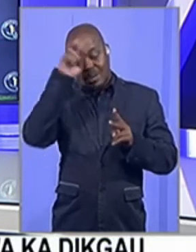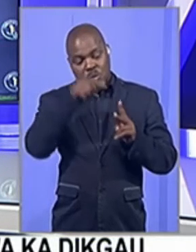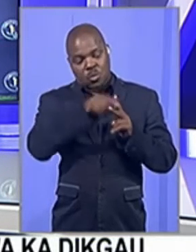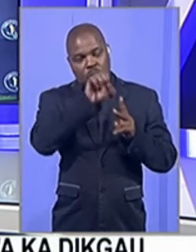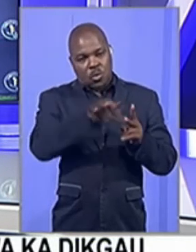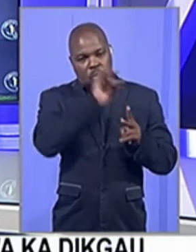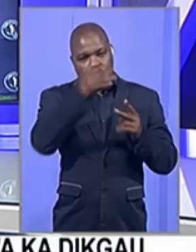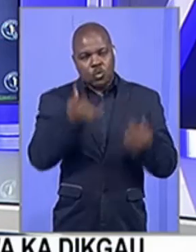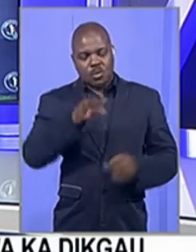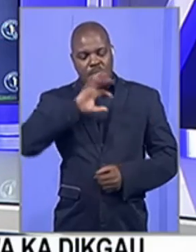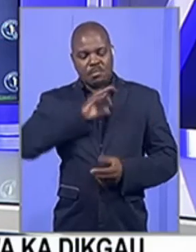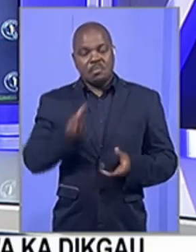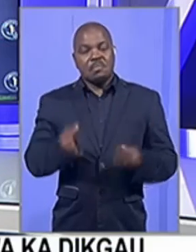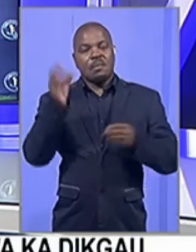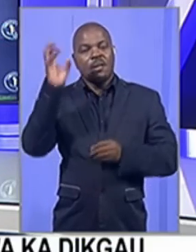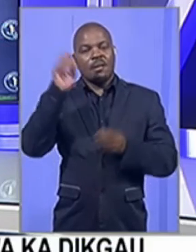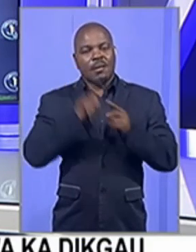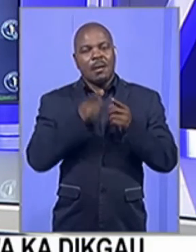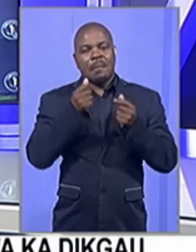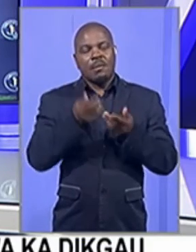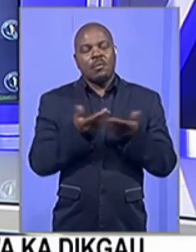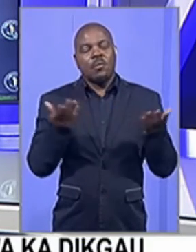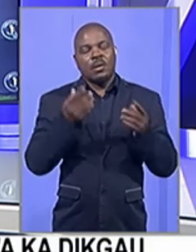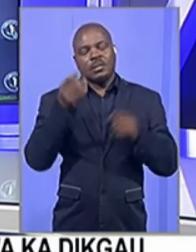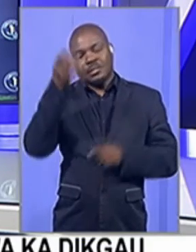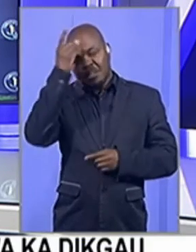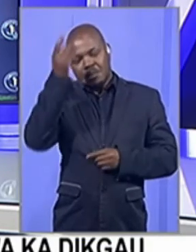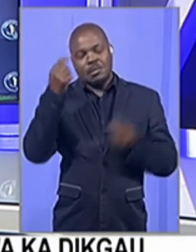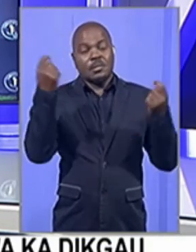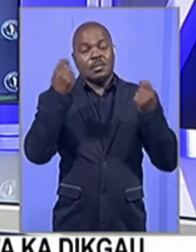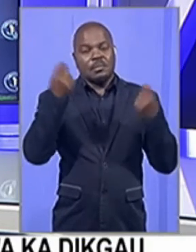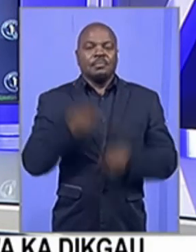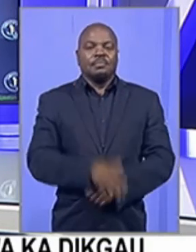le tjhelete kajeno moketjaneng o ne o tshwaretswe Durban.